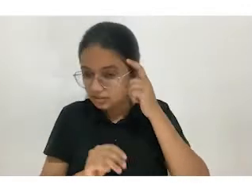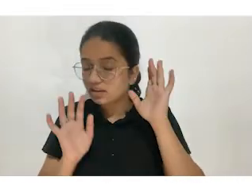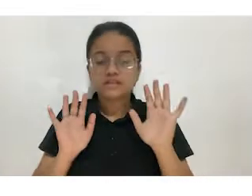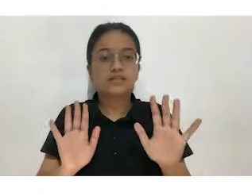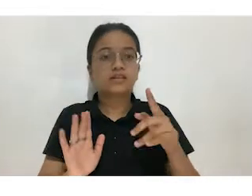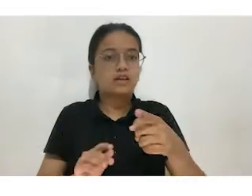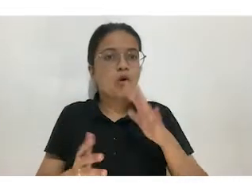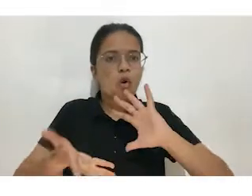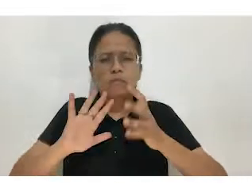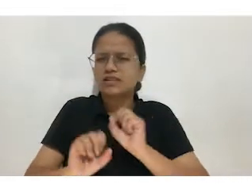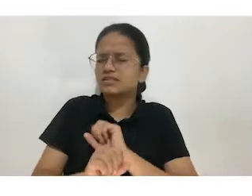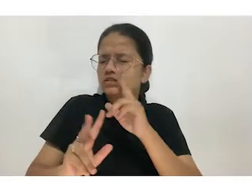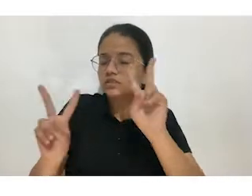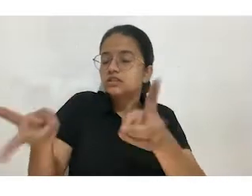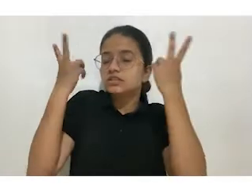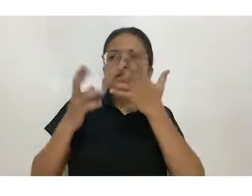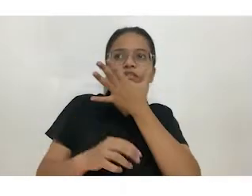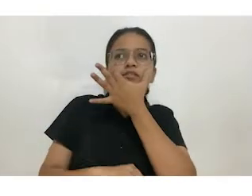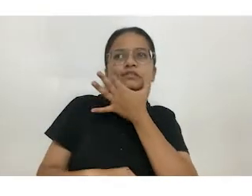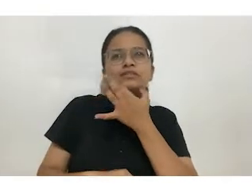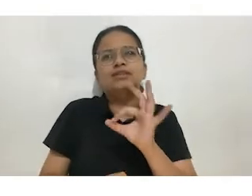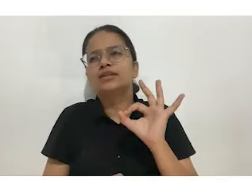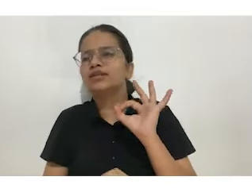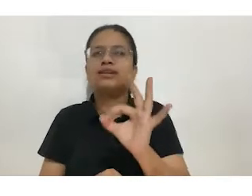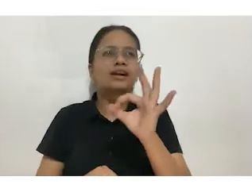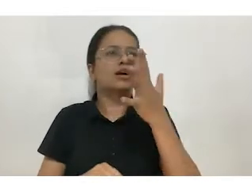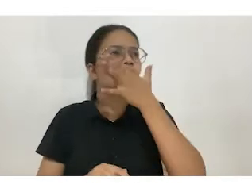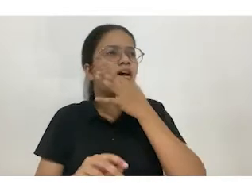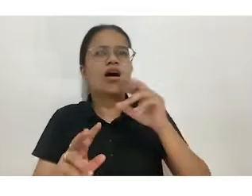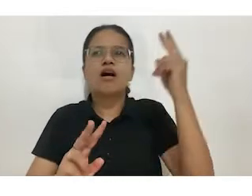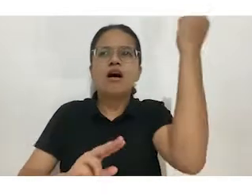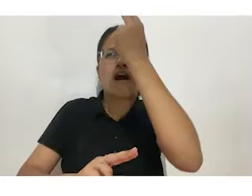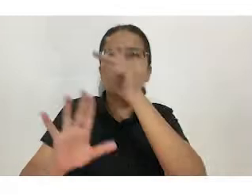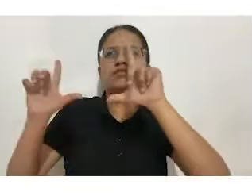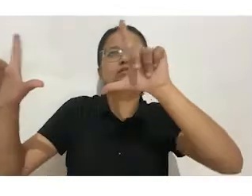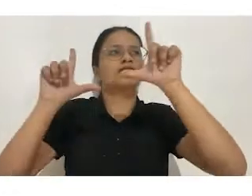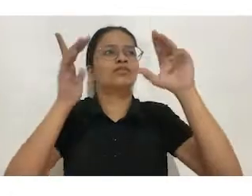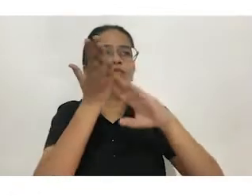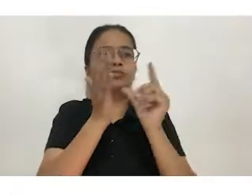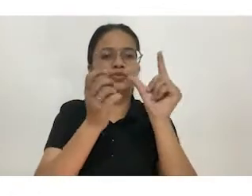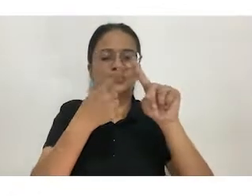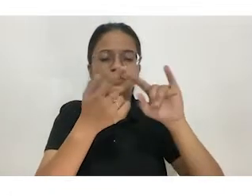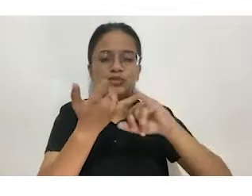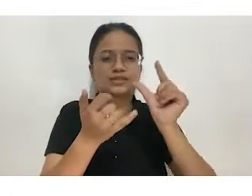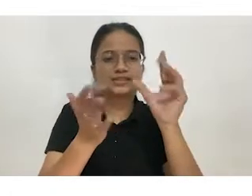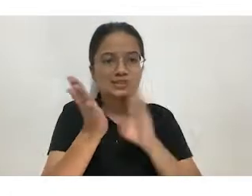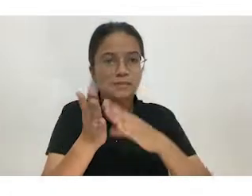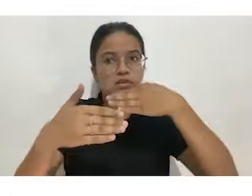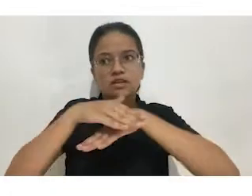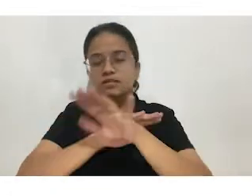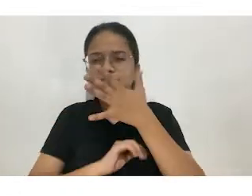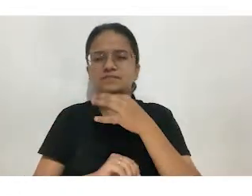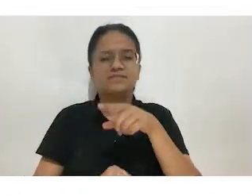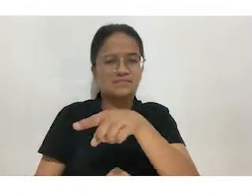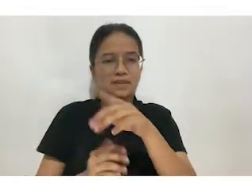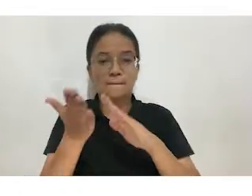some of the most amazing art in our museums, but very, very undervisited. I think the purpose of MAP